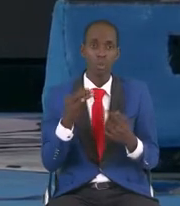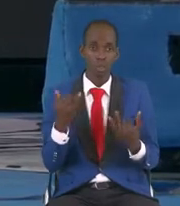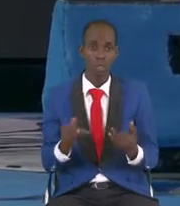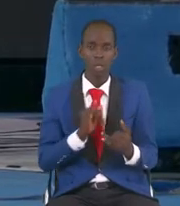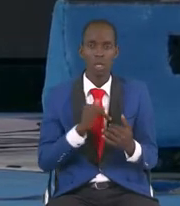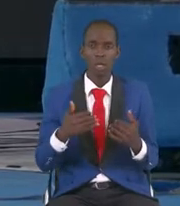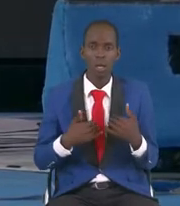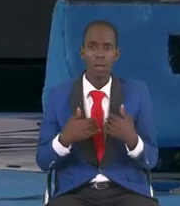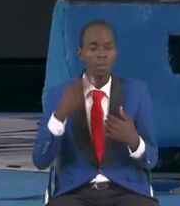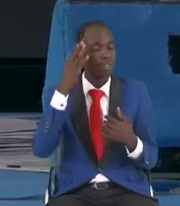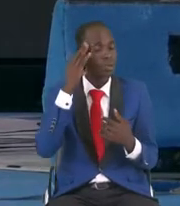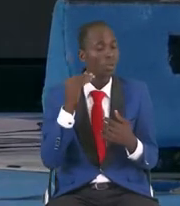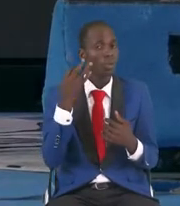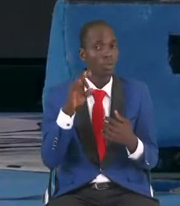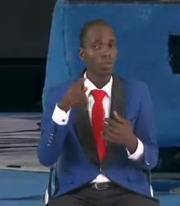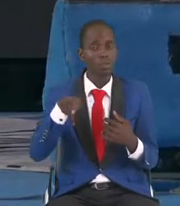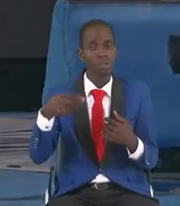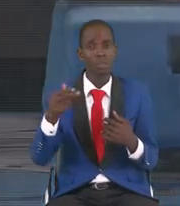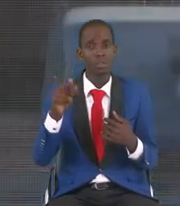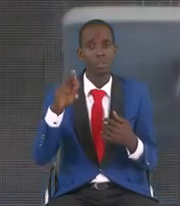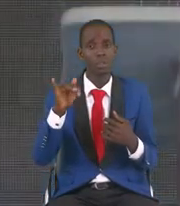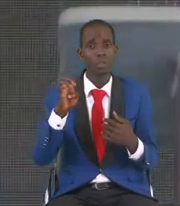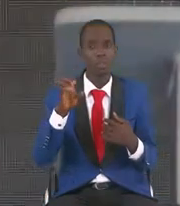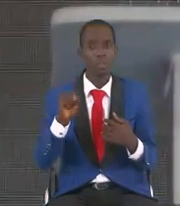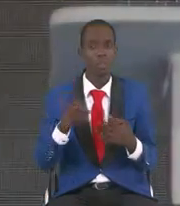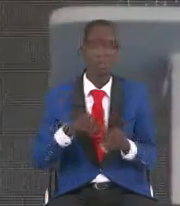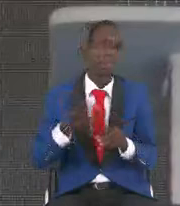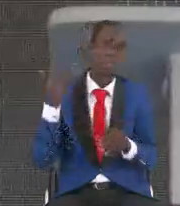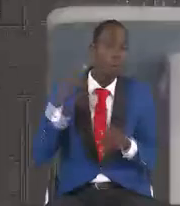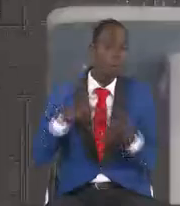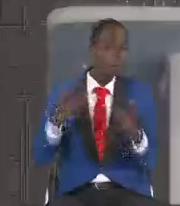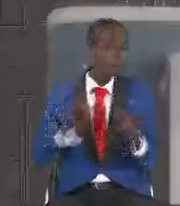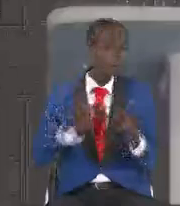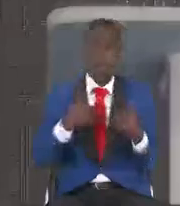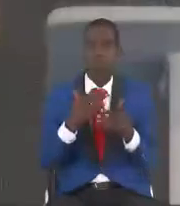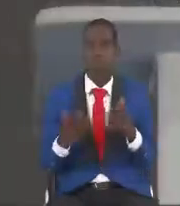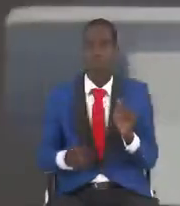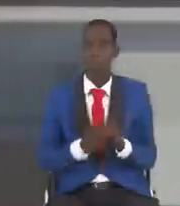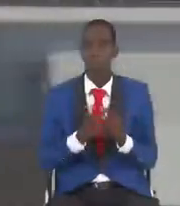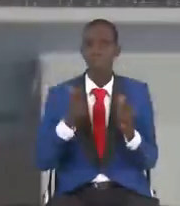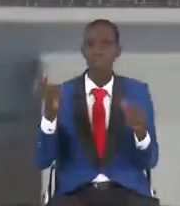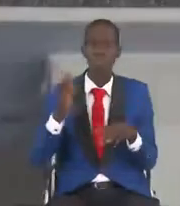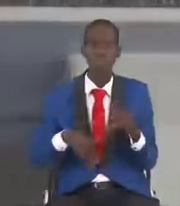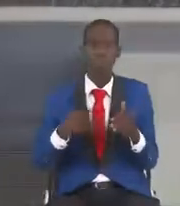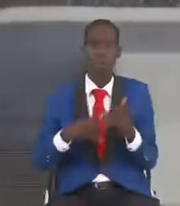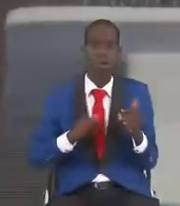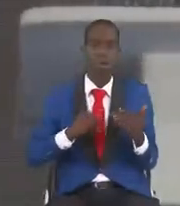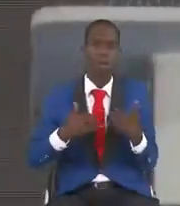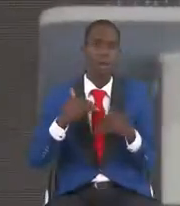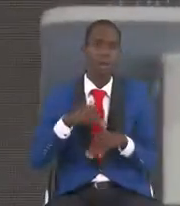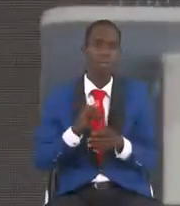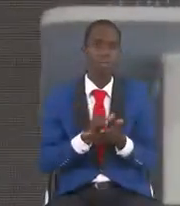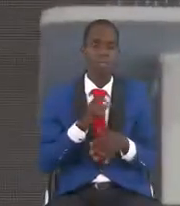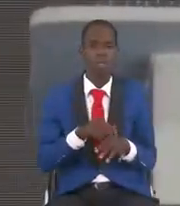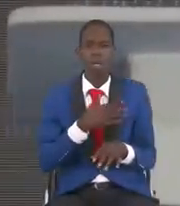of the Pharisees in the past, but I have something greater than what I had at that time. And Timothy was observing him.